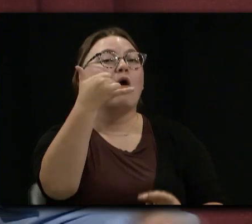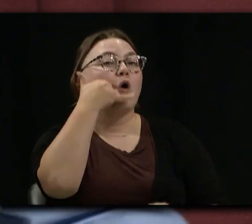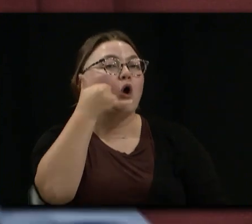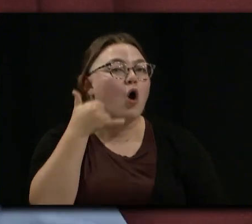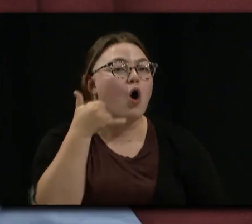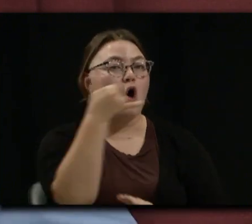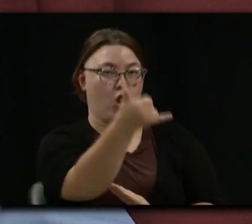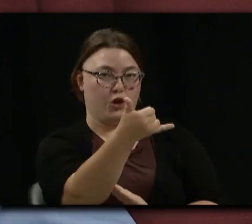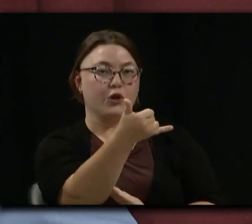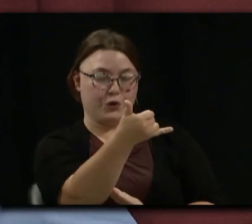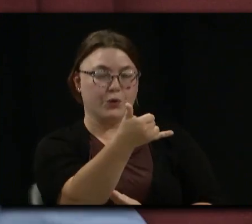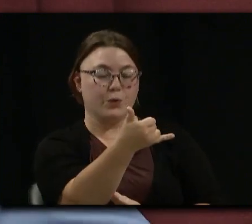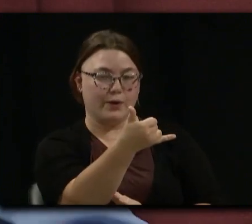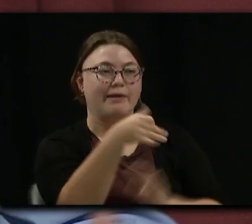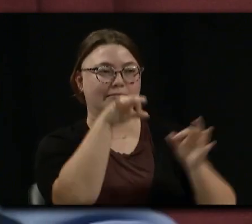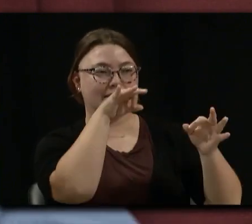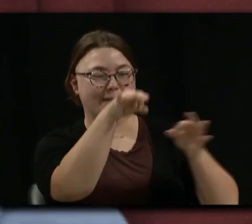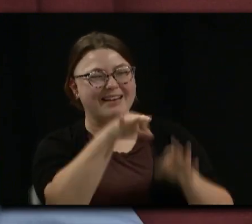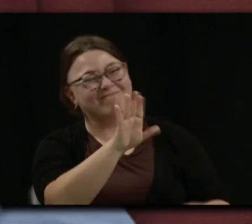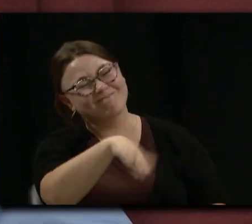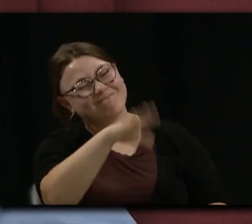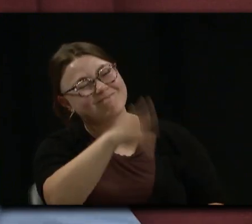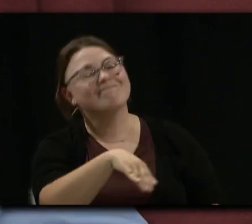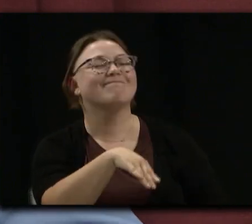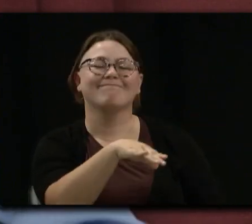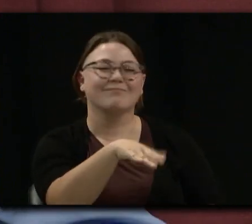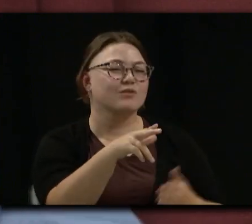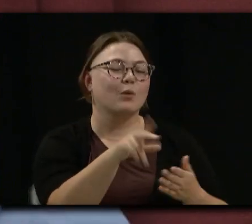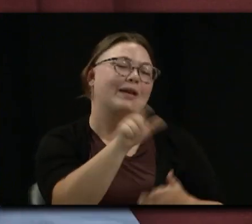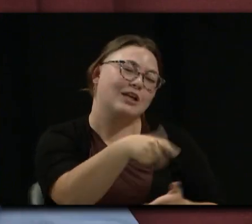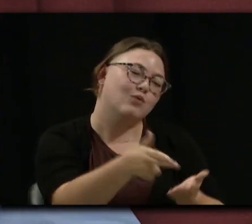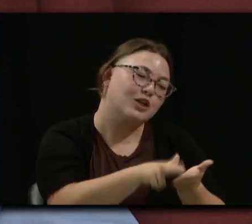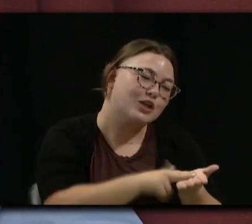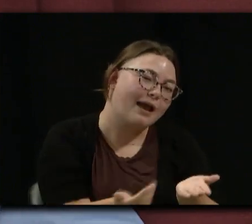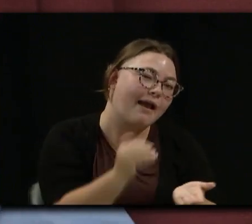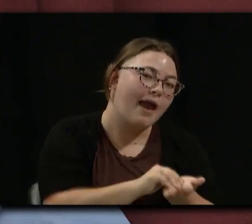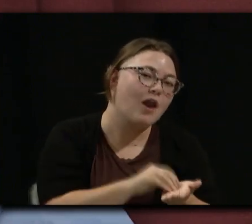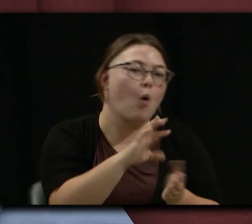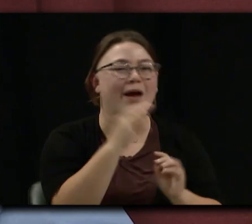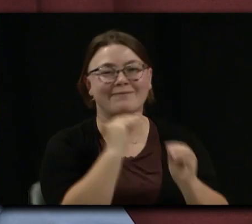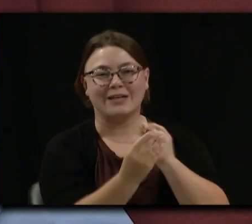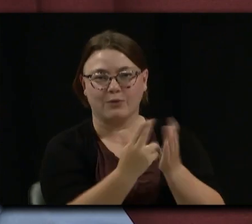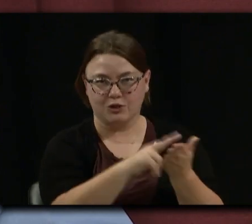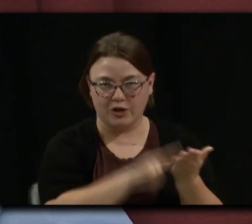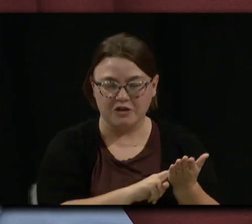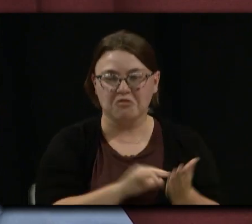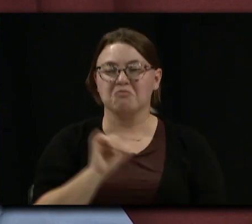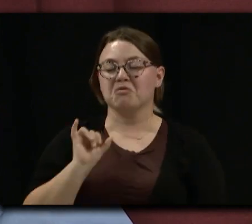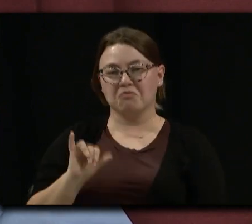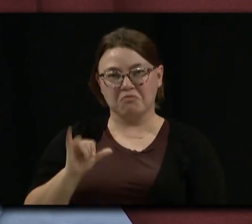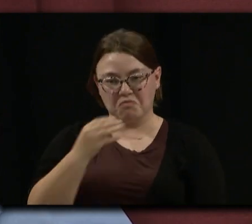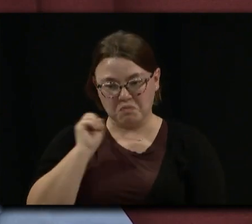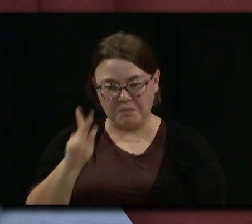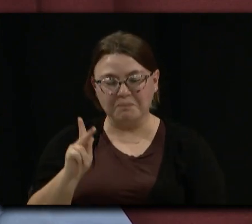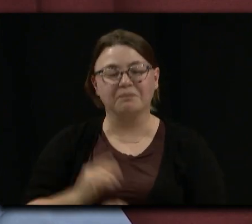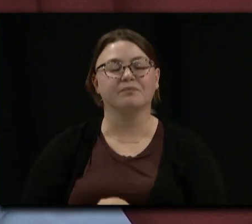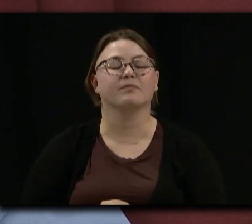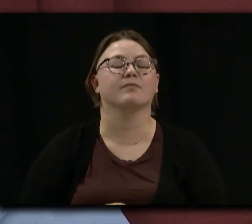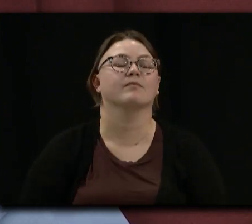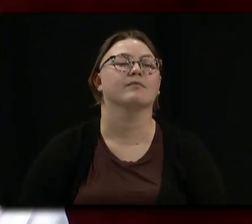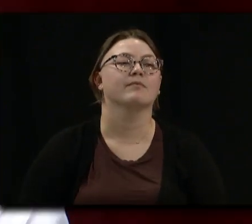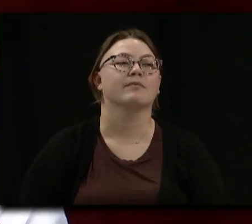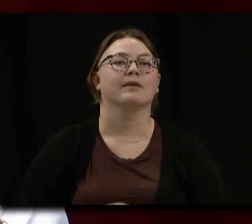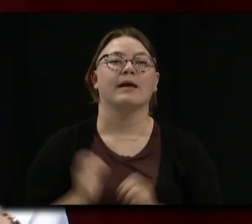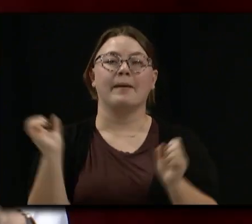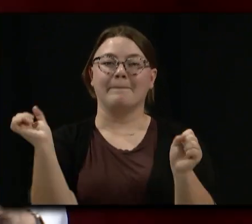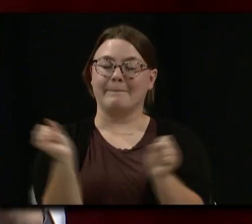numbers to reach out to those voters to get them quickly registered, especially when we get close to that deadline. Right. So let me just